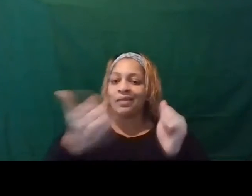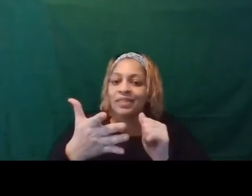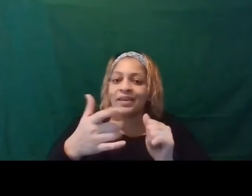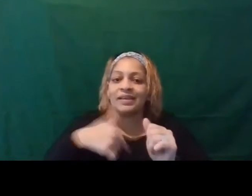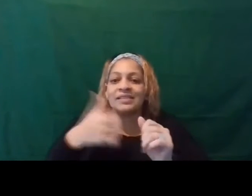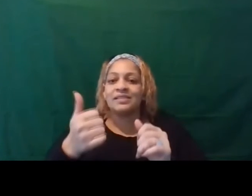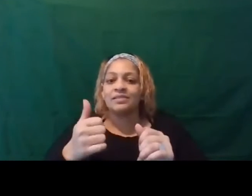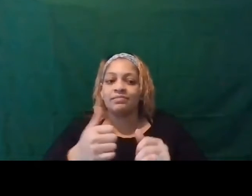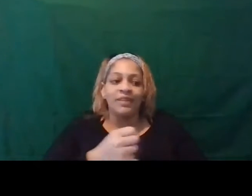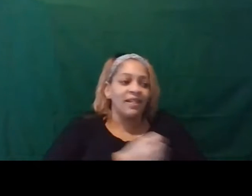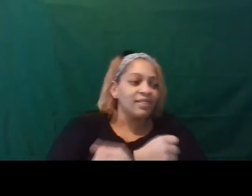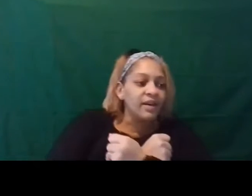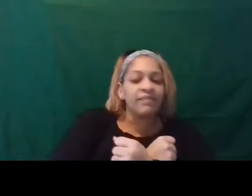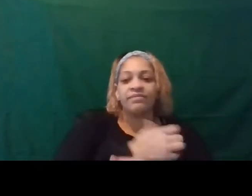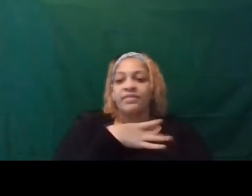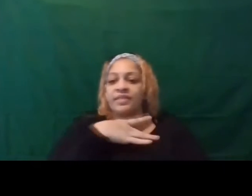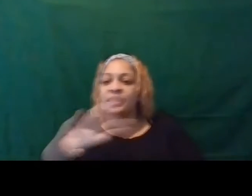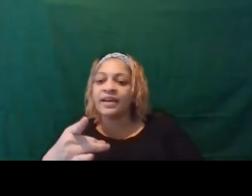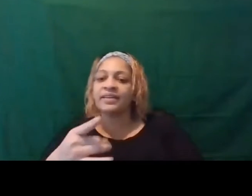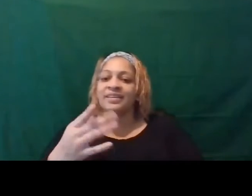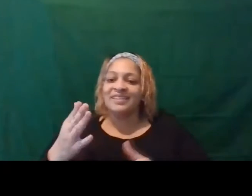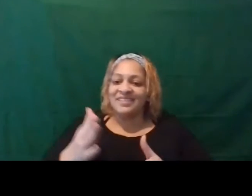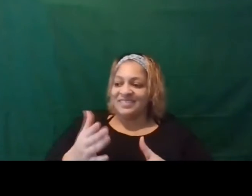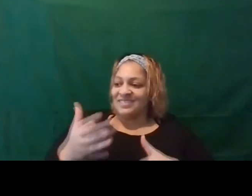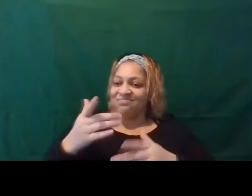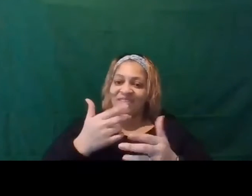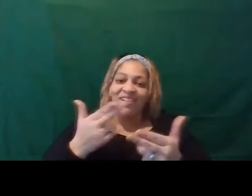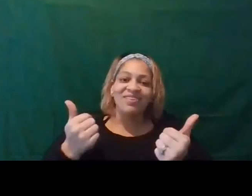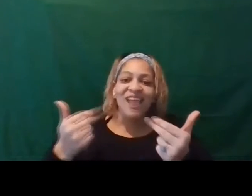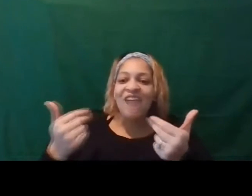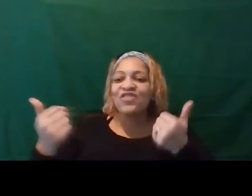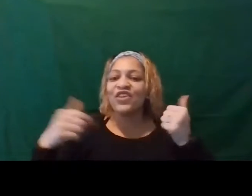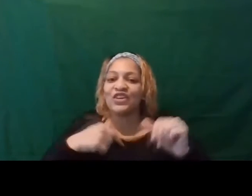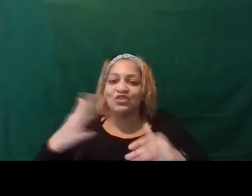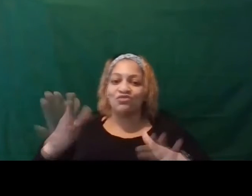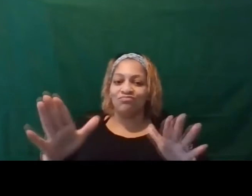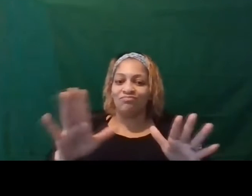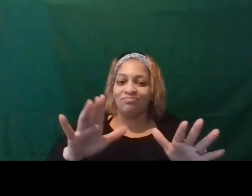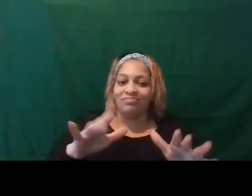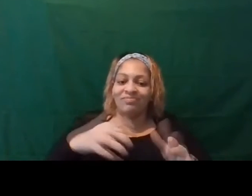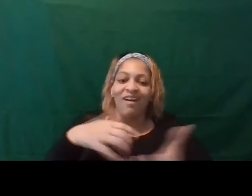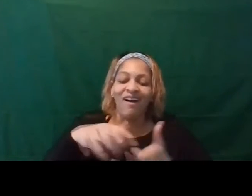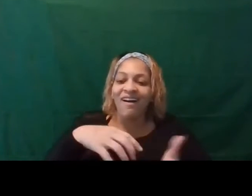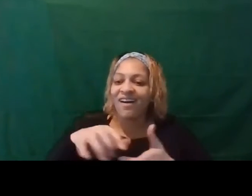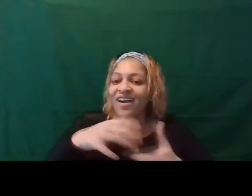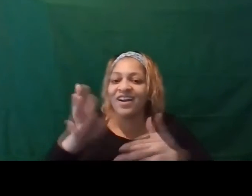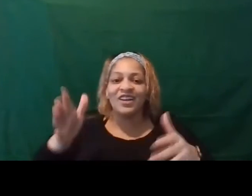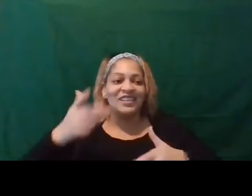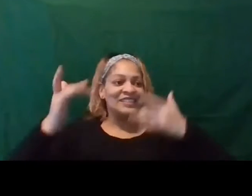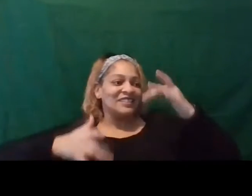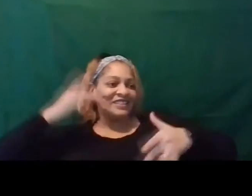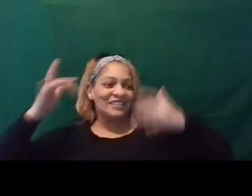light, laughter, joy, all of the goodness. If we're going